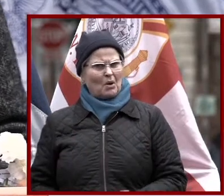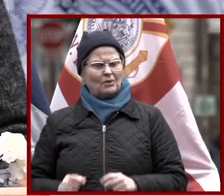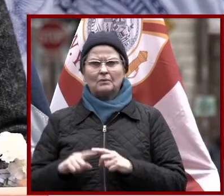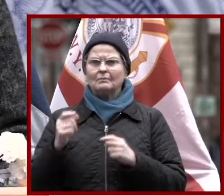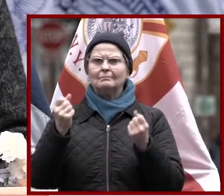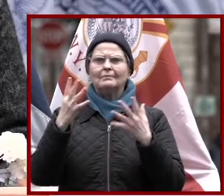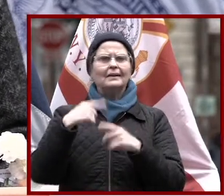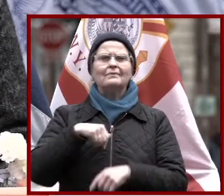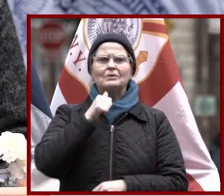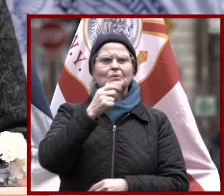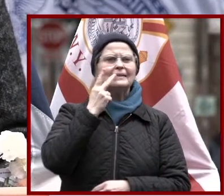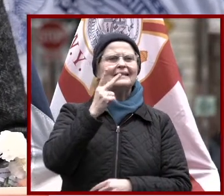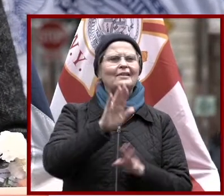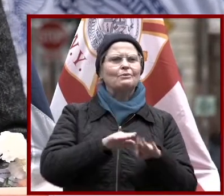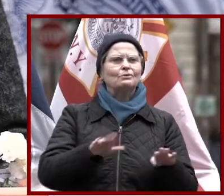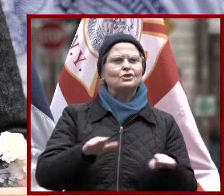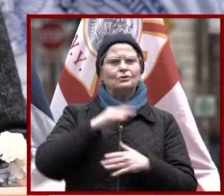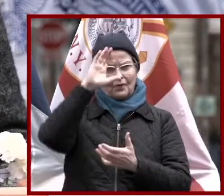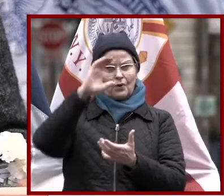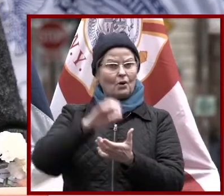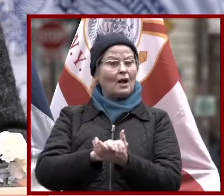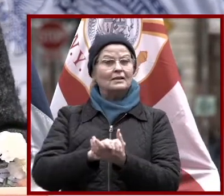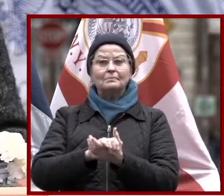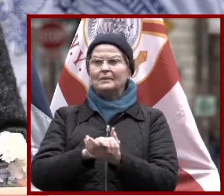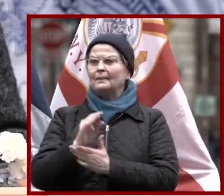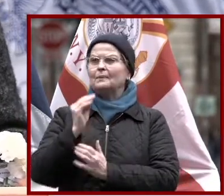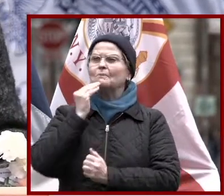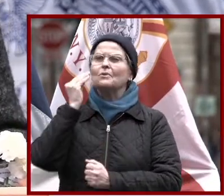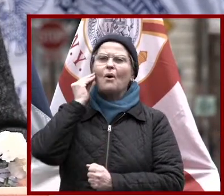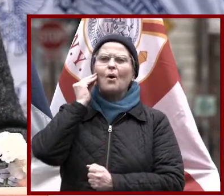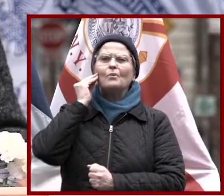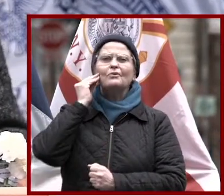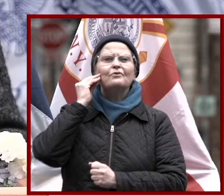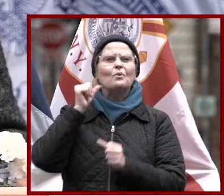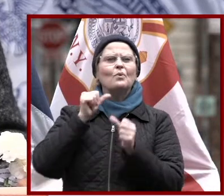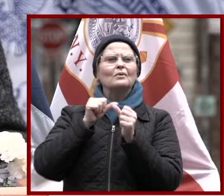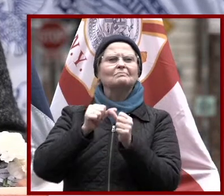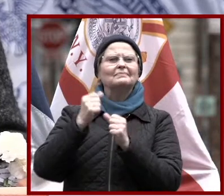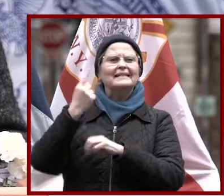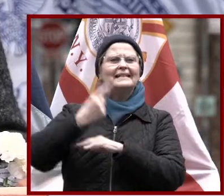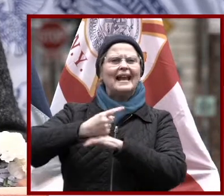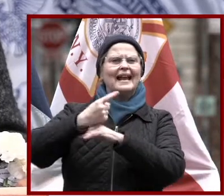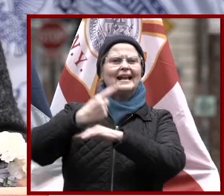see their children, their husband, their homes for days on end.